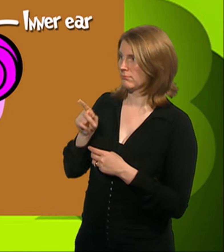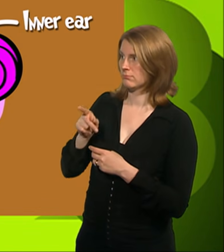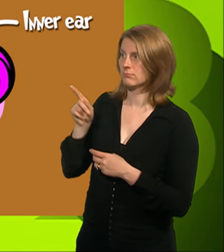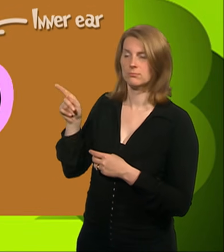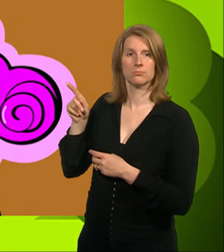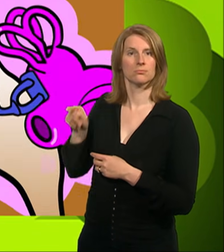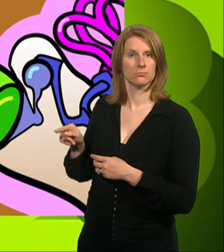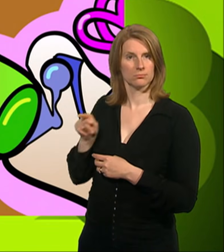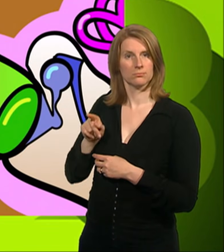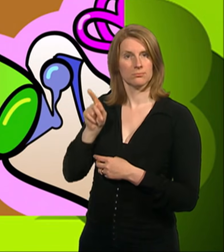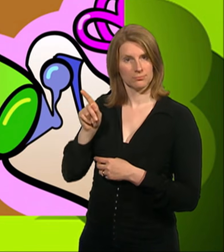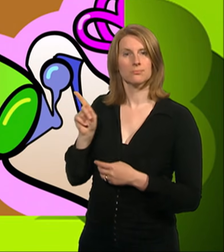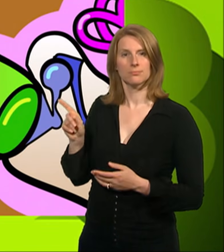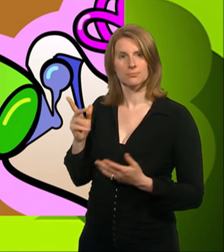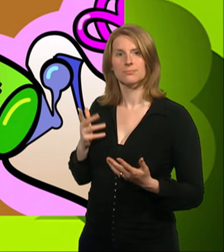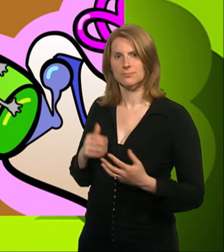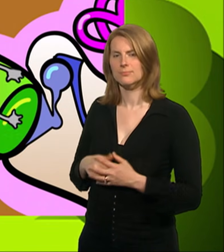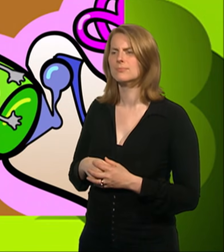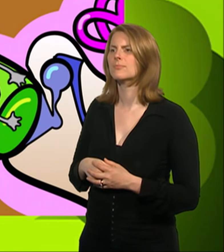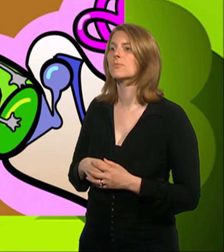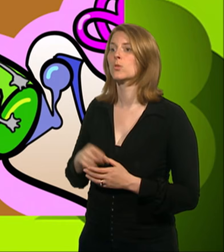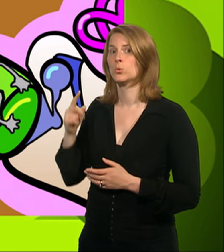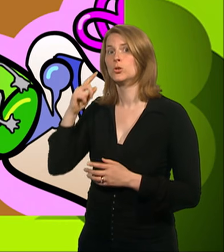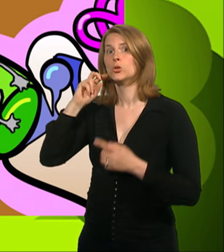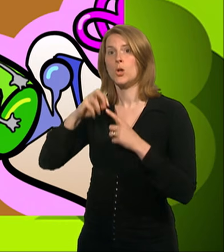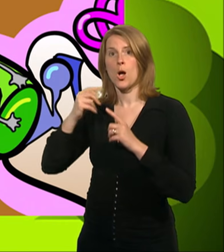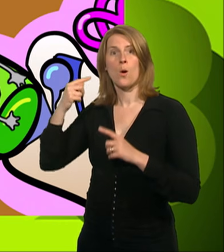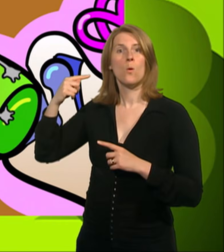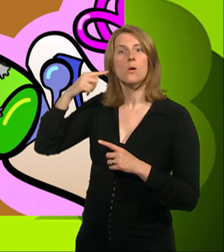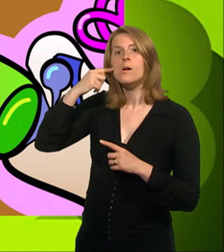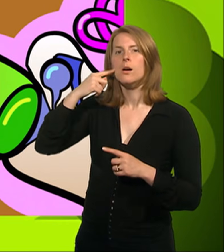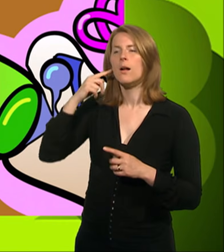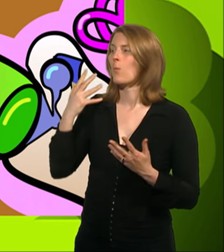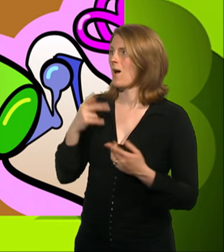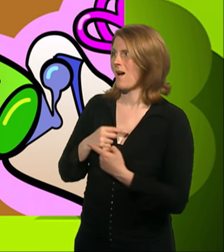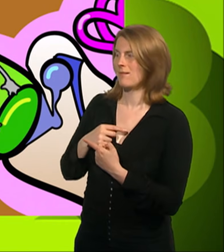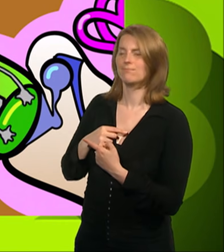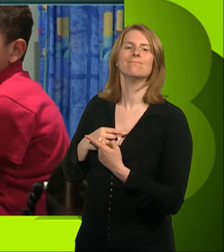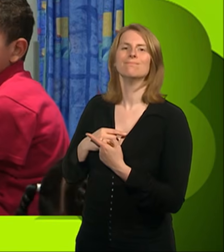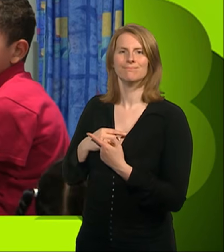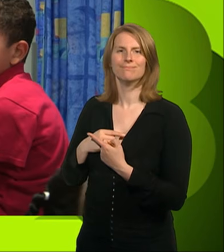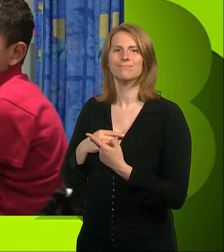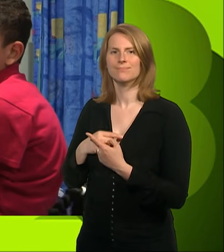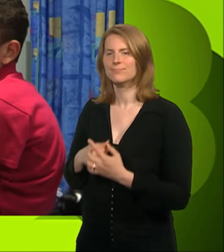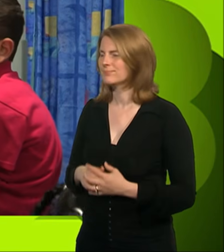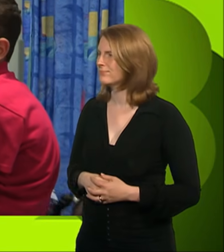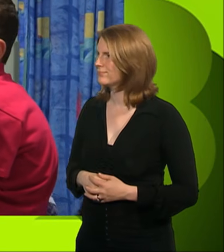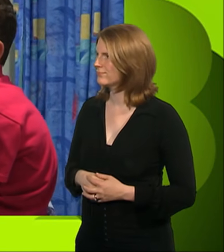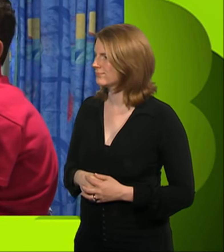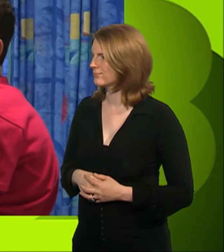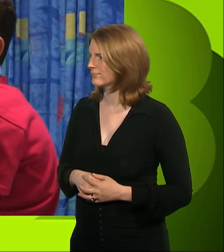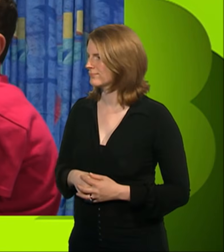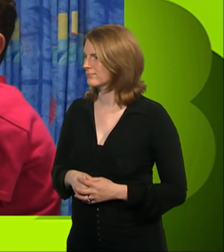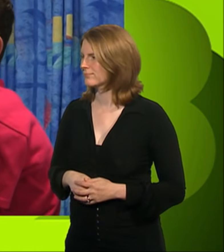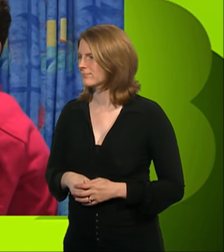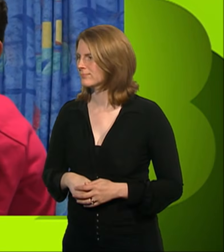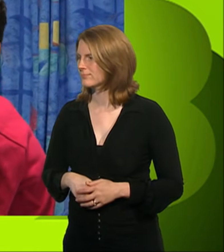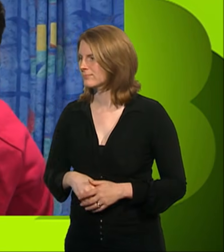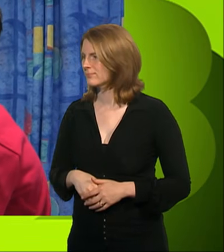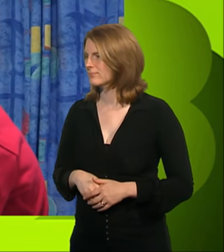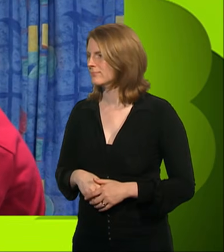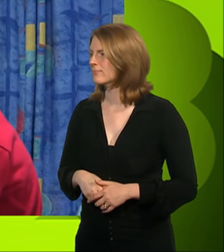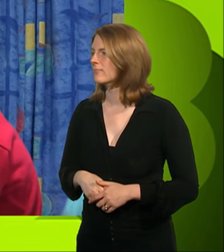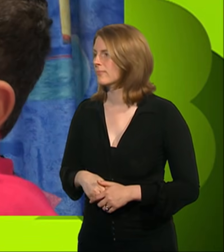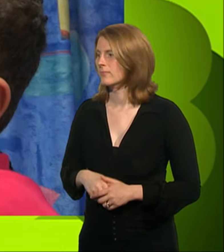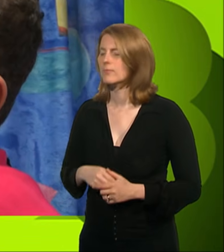ear, connected by the ear canal, and that's where Hassan's stone is stuck. I'm going to try and take it out. Okay,